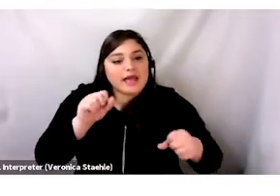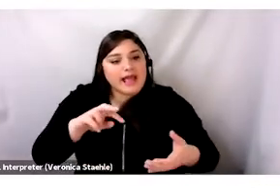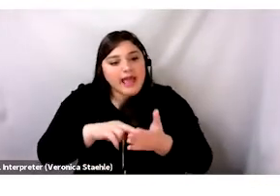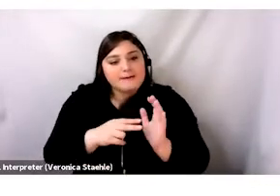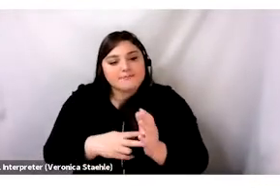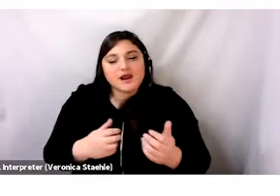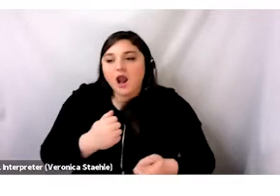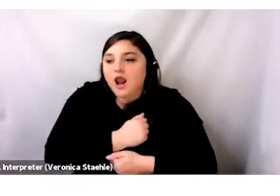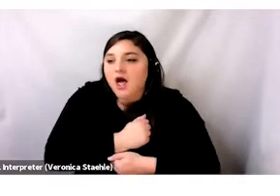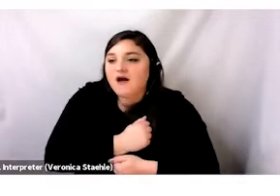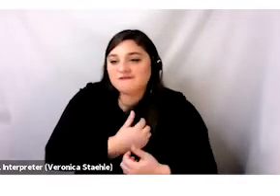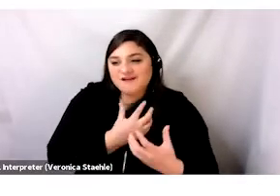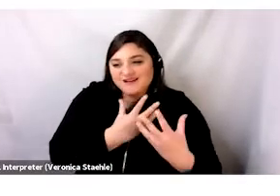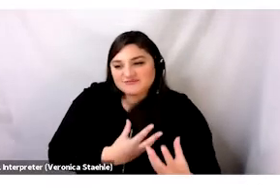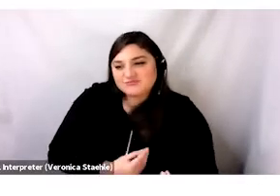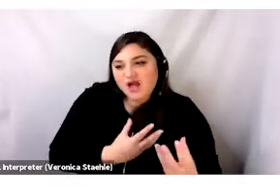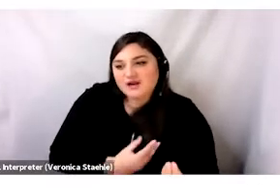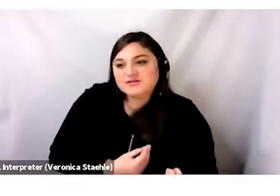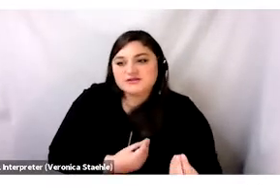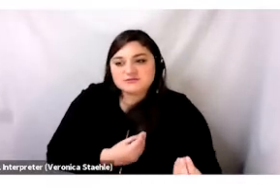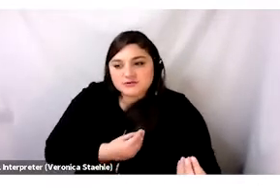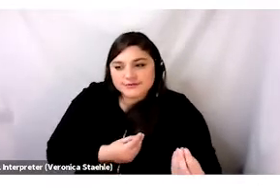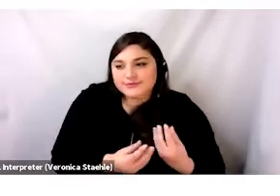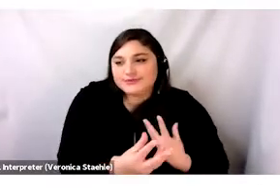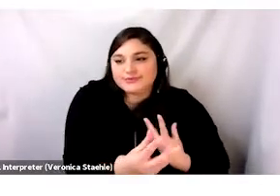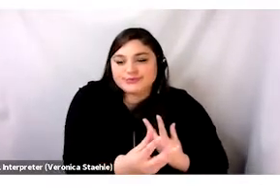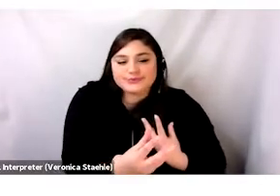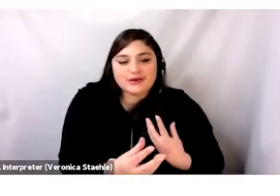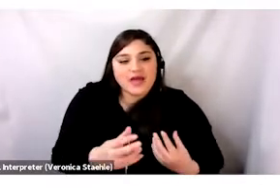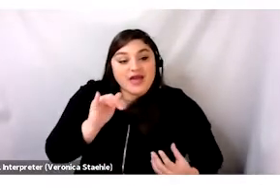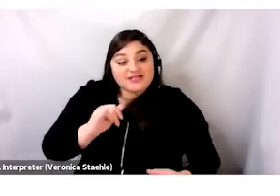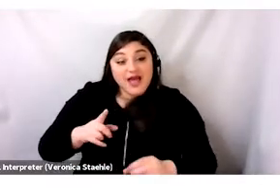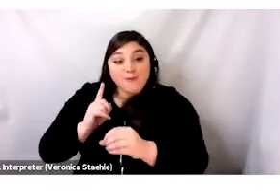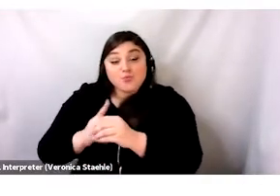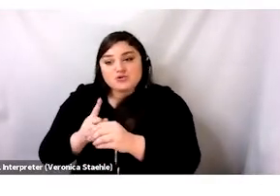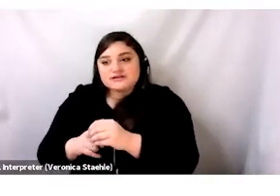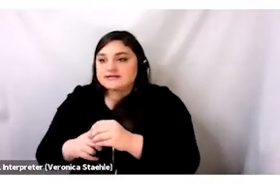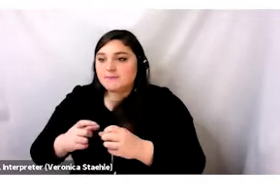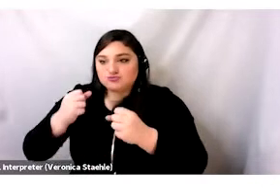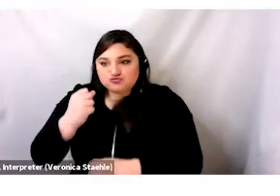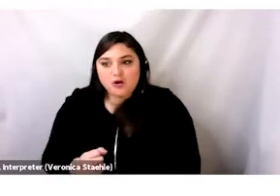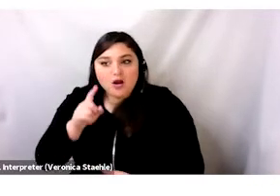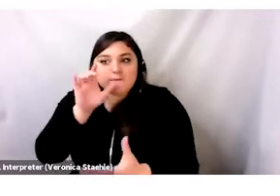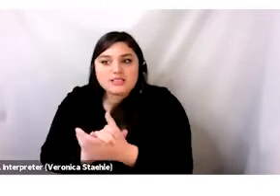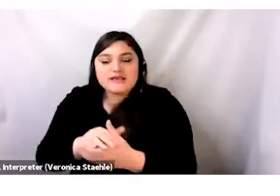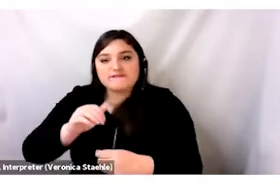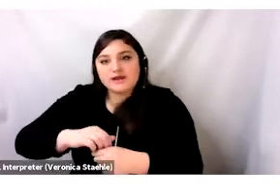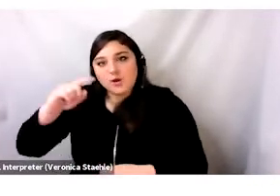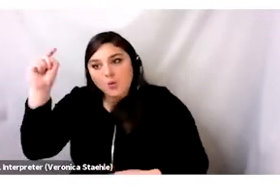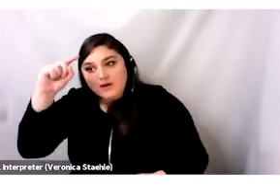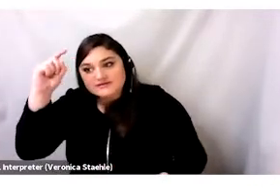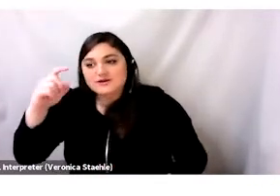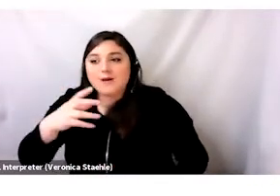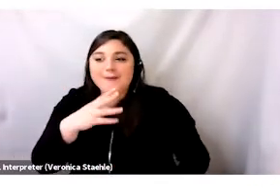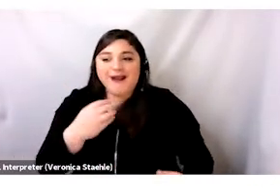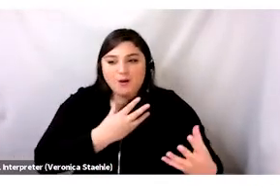According to Buddhist philosophy, wisdom and compassion really work together. Both are required for the journey of